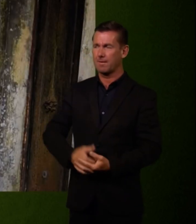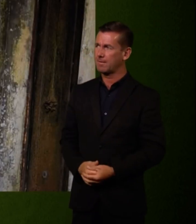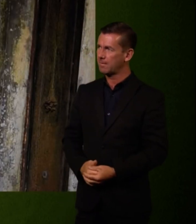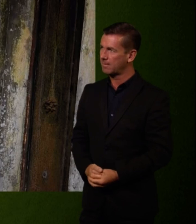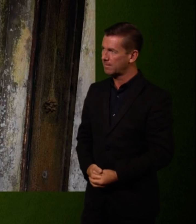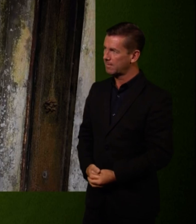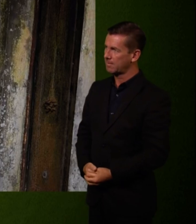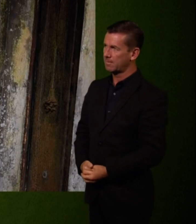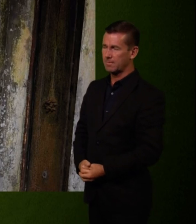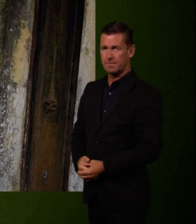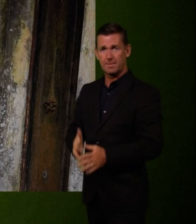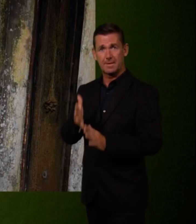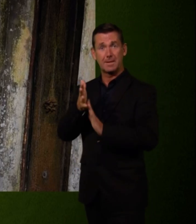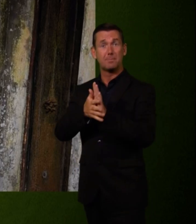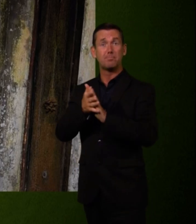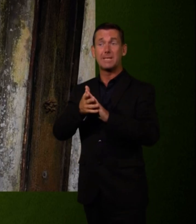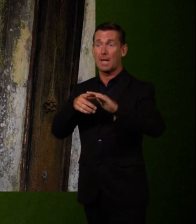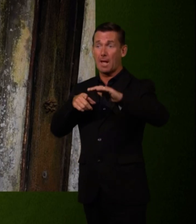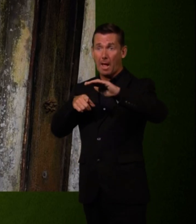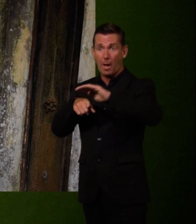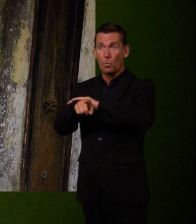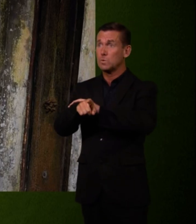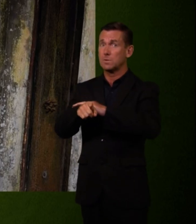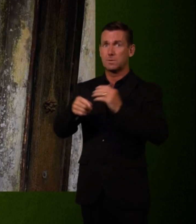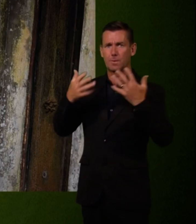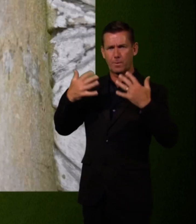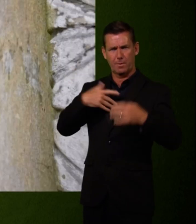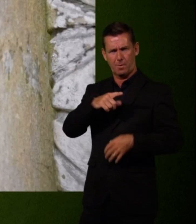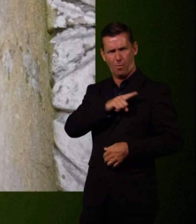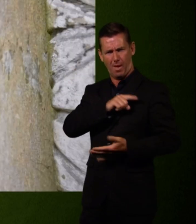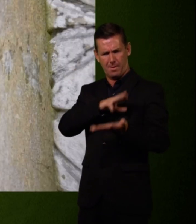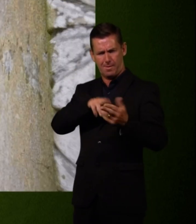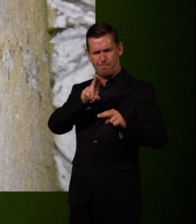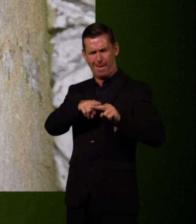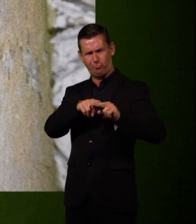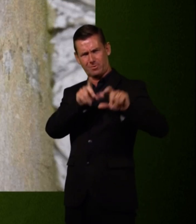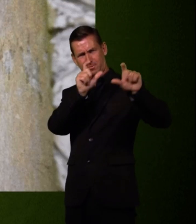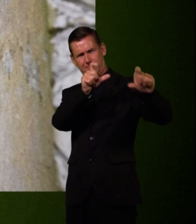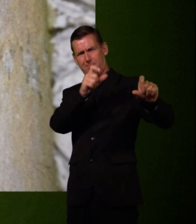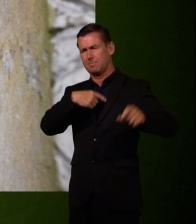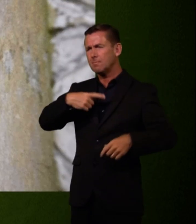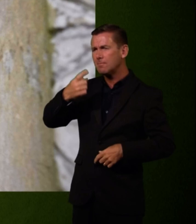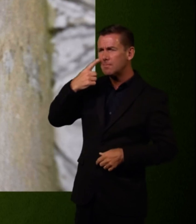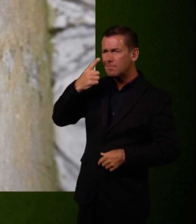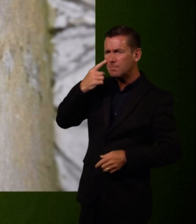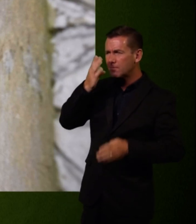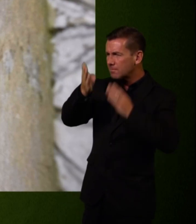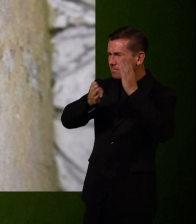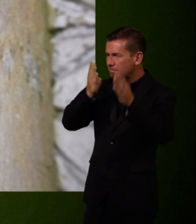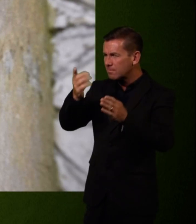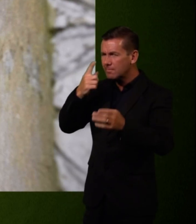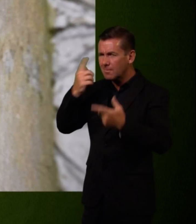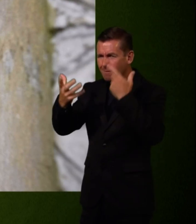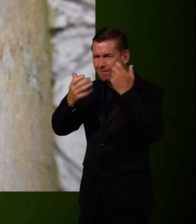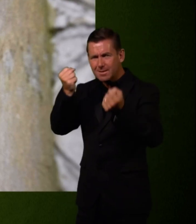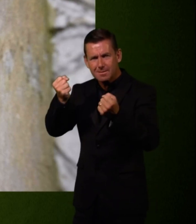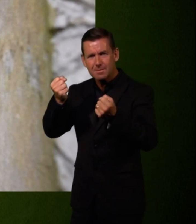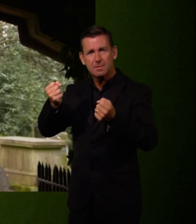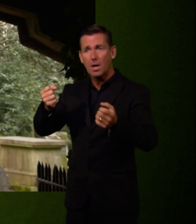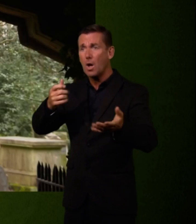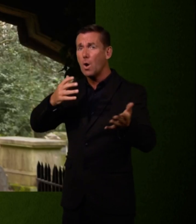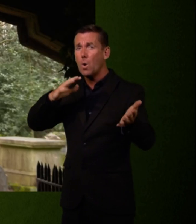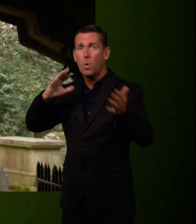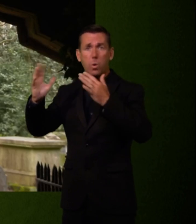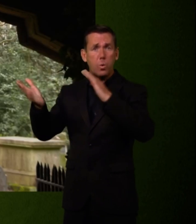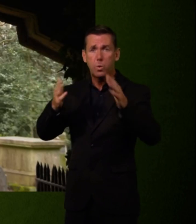This lures them out of the caves that are already occupied by their parents and into the wider world, where they are carried away by the wind,